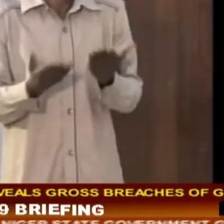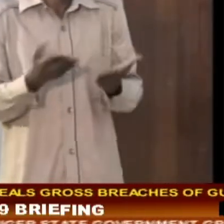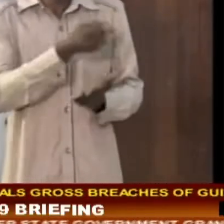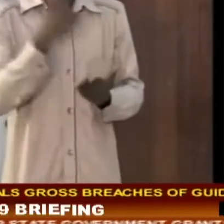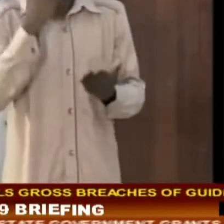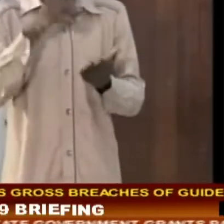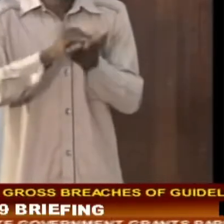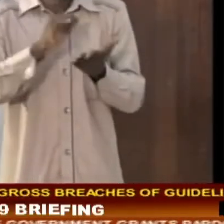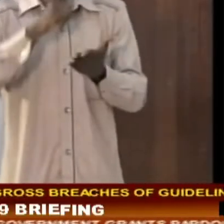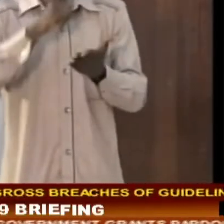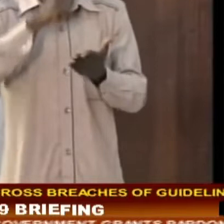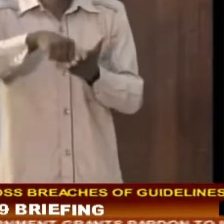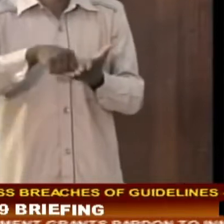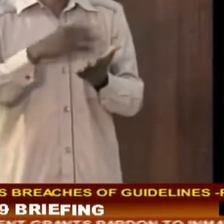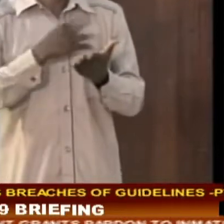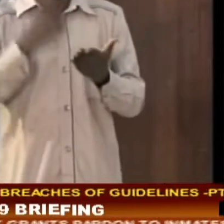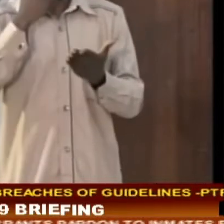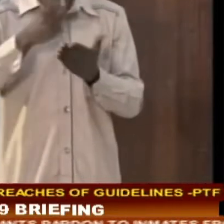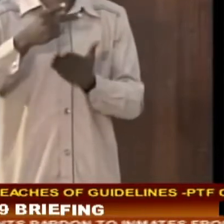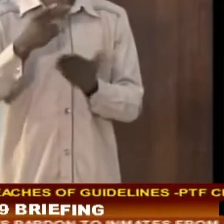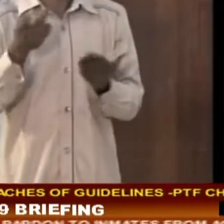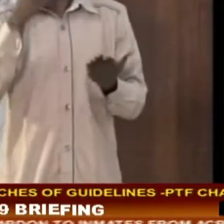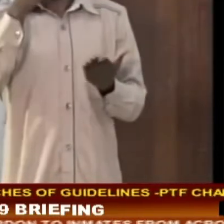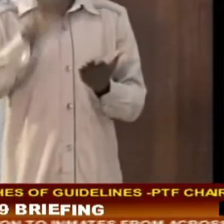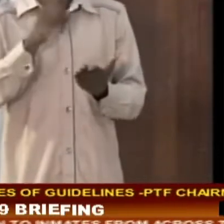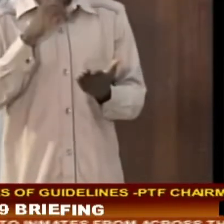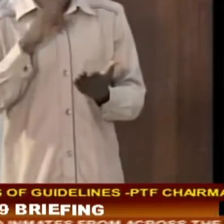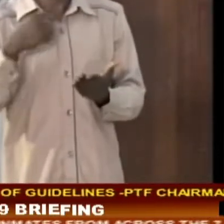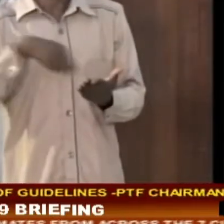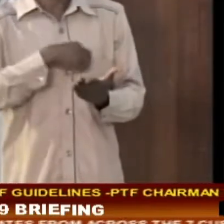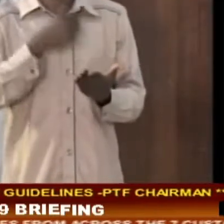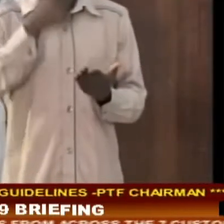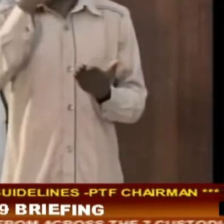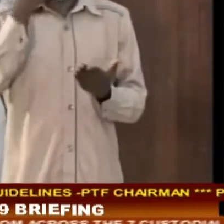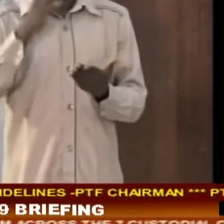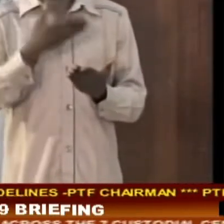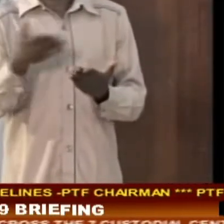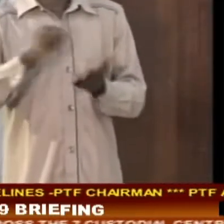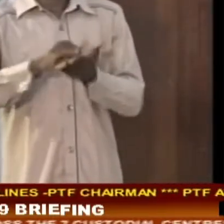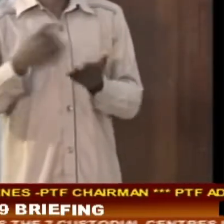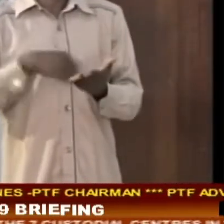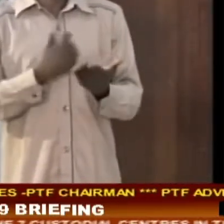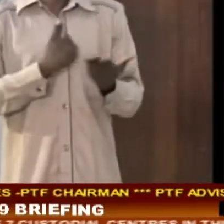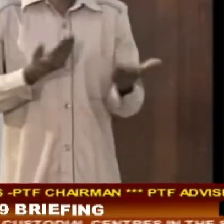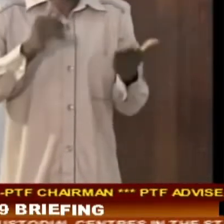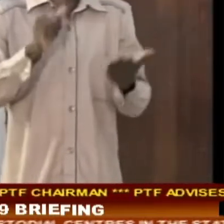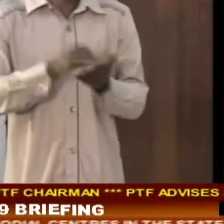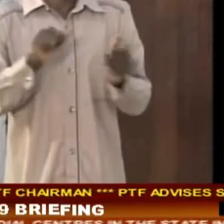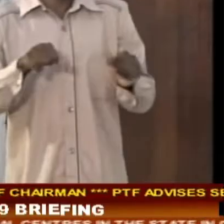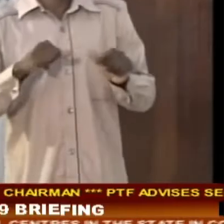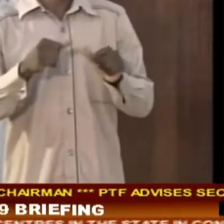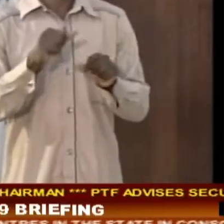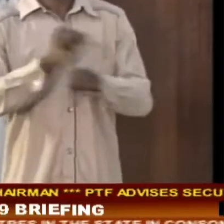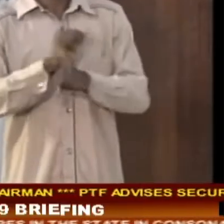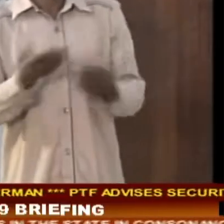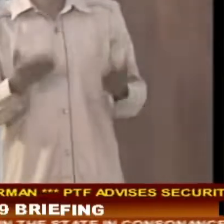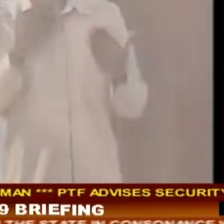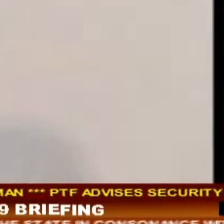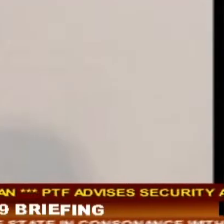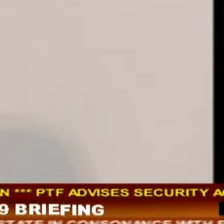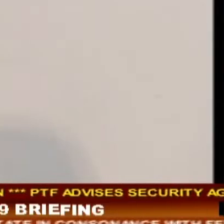some of those proposals and where we are in terms of you know the ones you've seen the ones that have potentials and what we're doing really